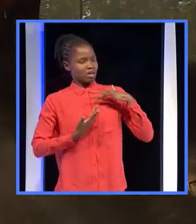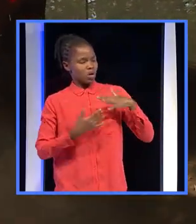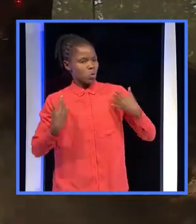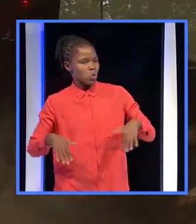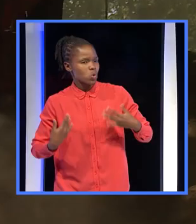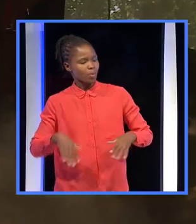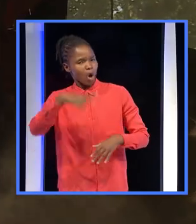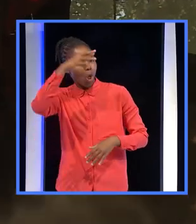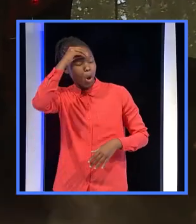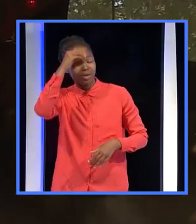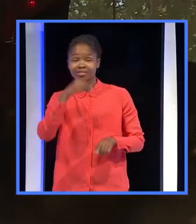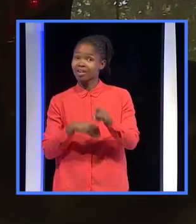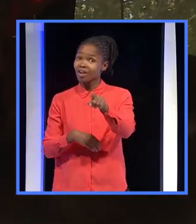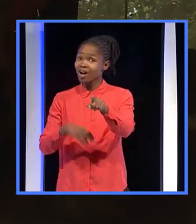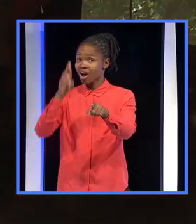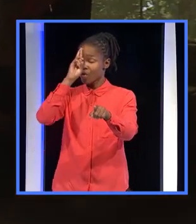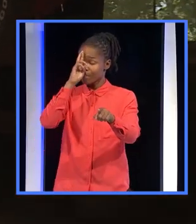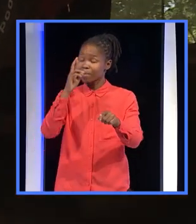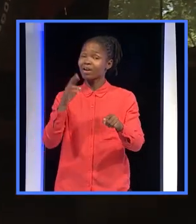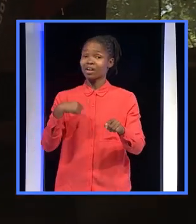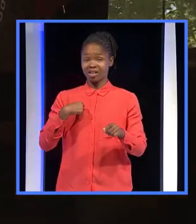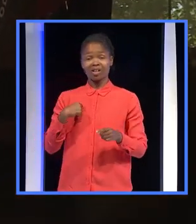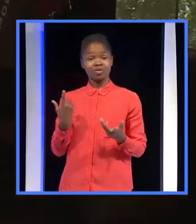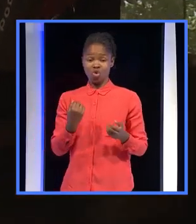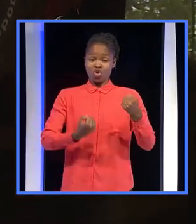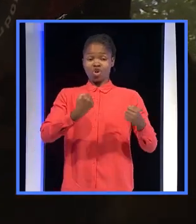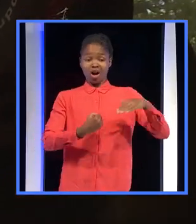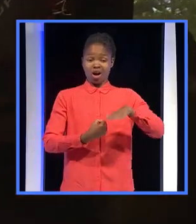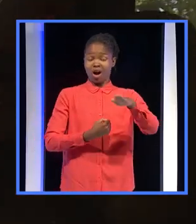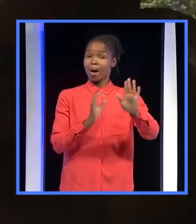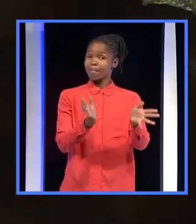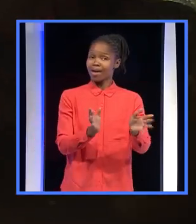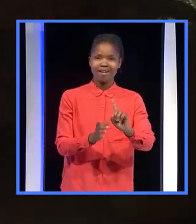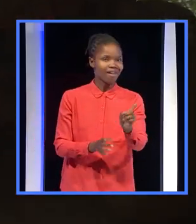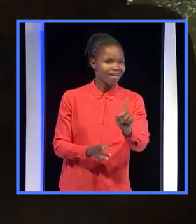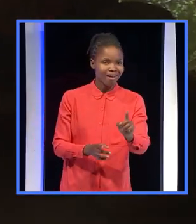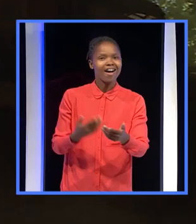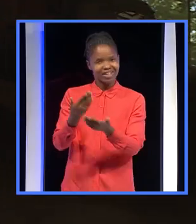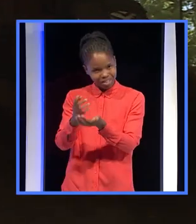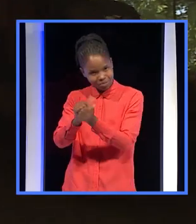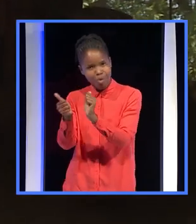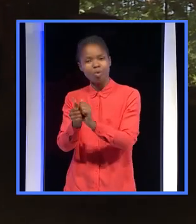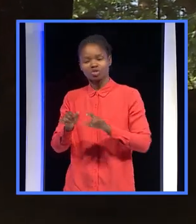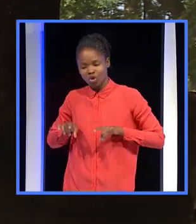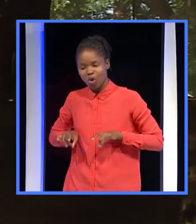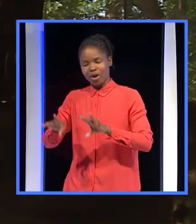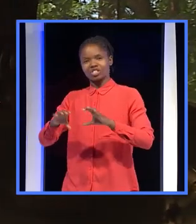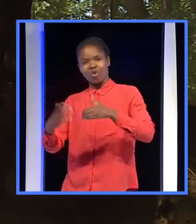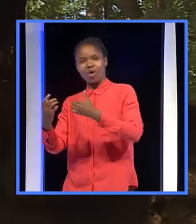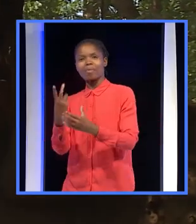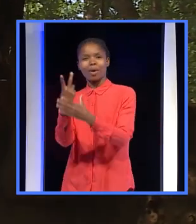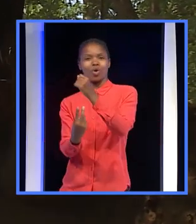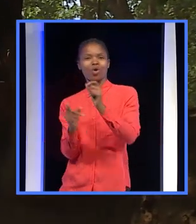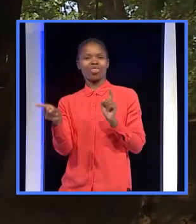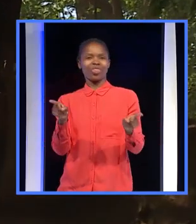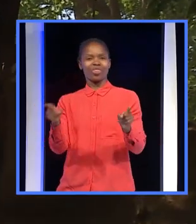experience? Again, taking into account that you already play wheelchair rugby, what can they take away from this off-roading that